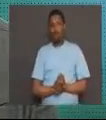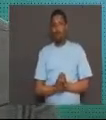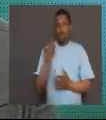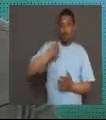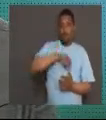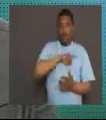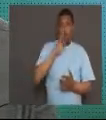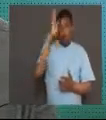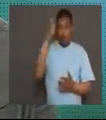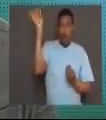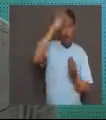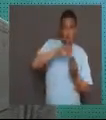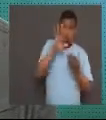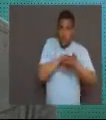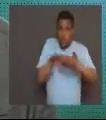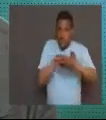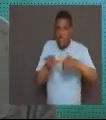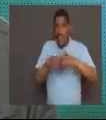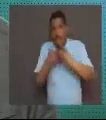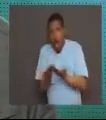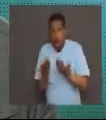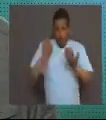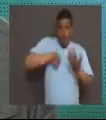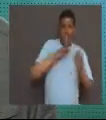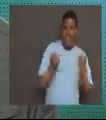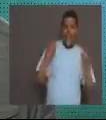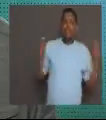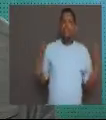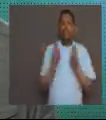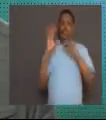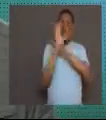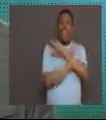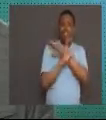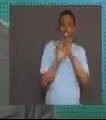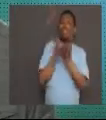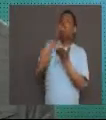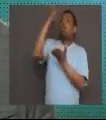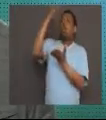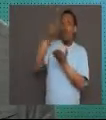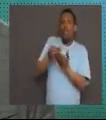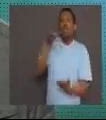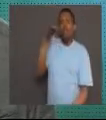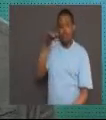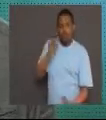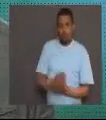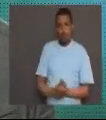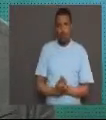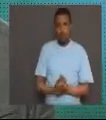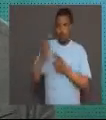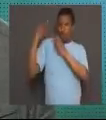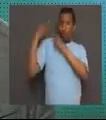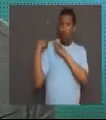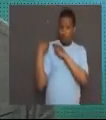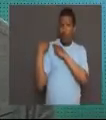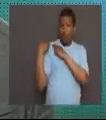We will also study how we can use our country's natural resources in a